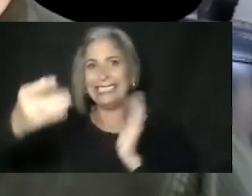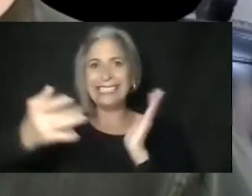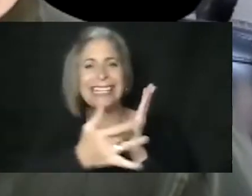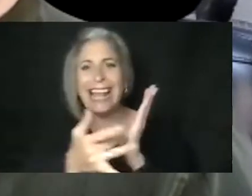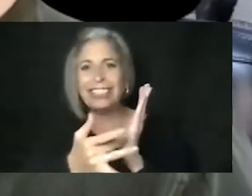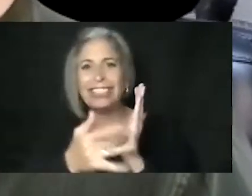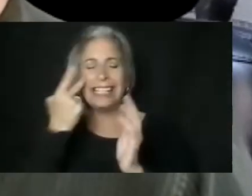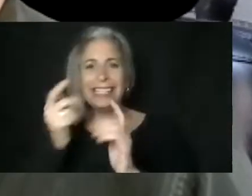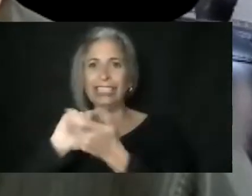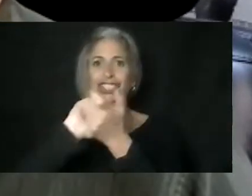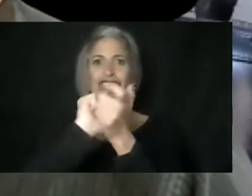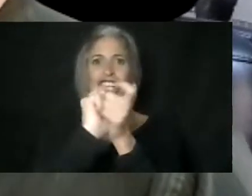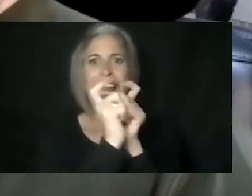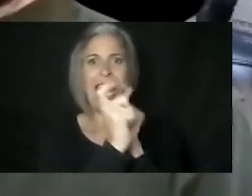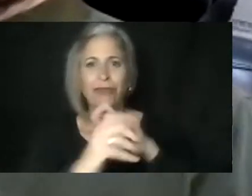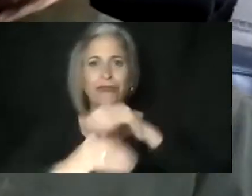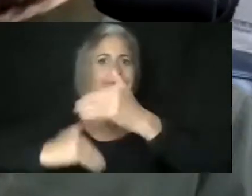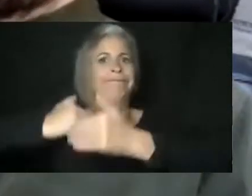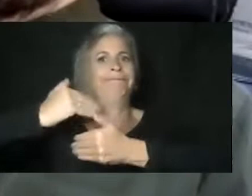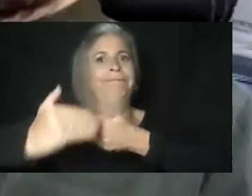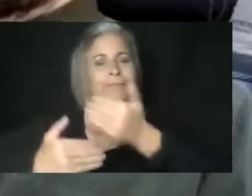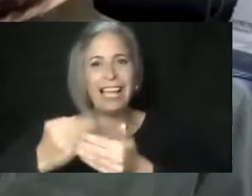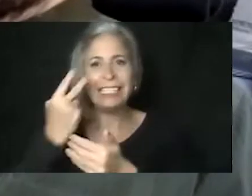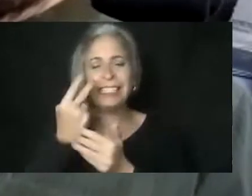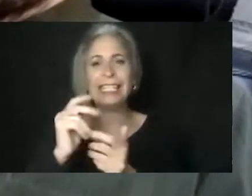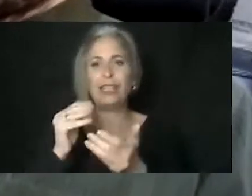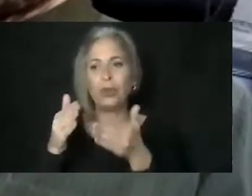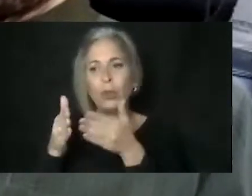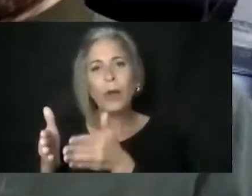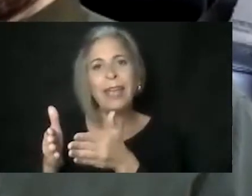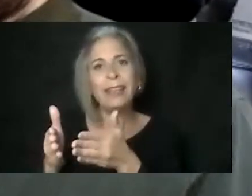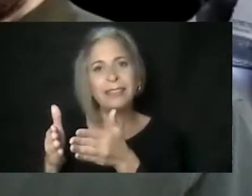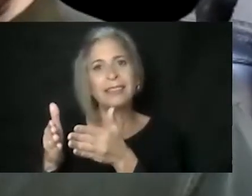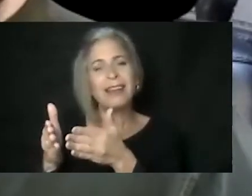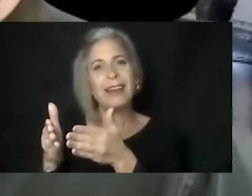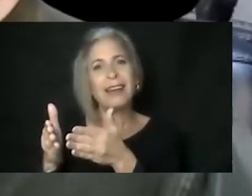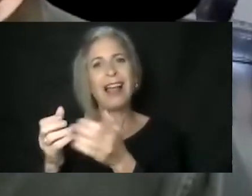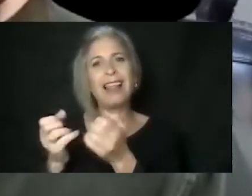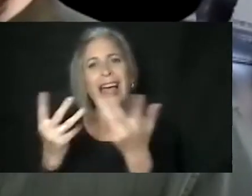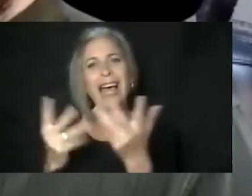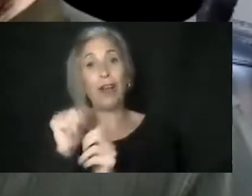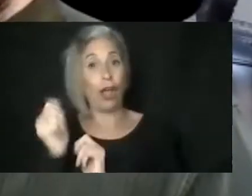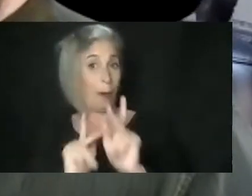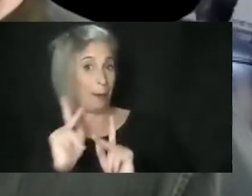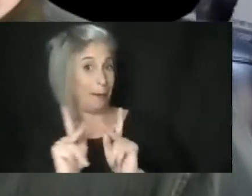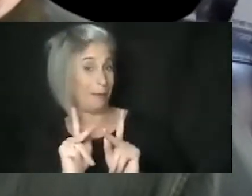see it change and see it evolve in ways that a lot of other people didn't have access to, and that